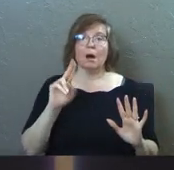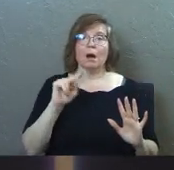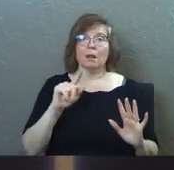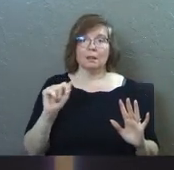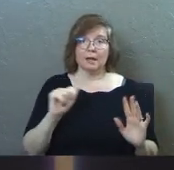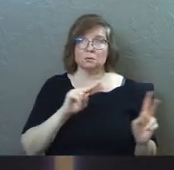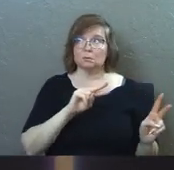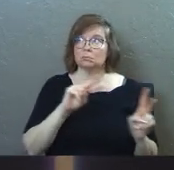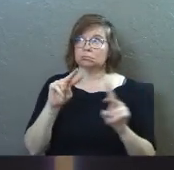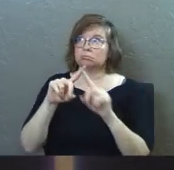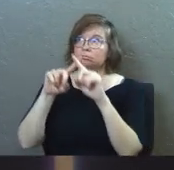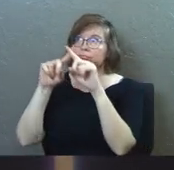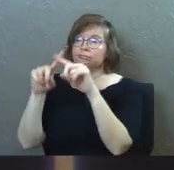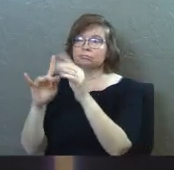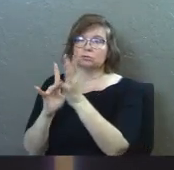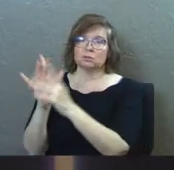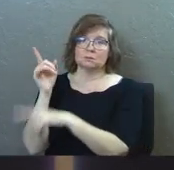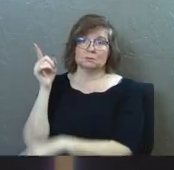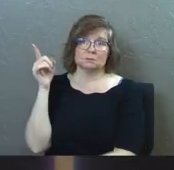we run to Jesus.